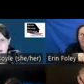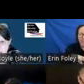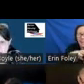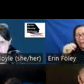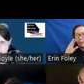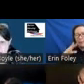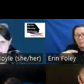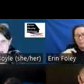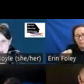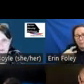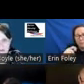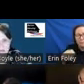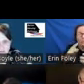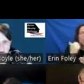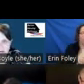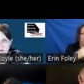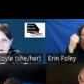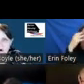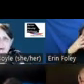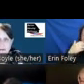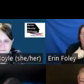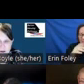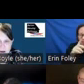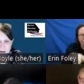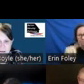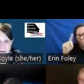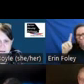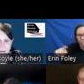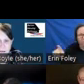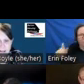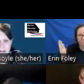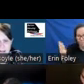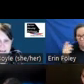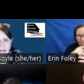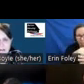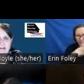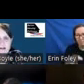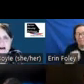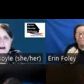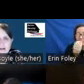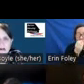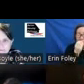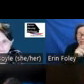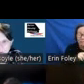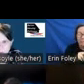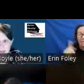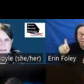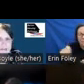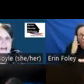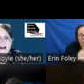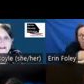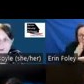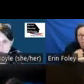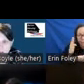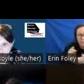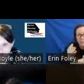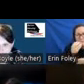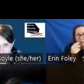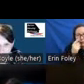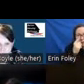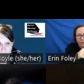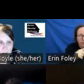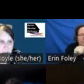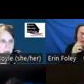other hygiene. And this is very narrowly defined. So eating is things like cutting up food. It is not cooking